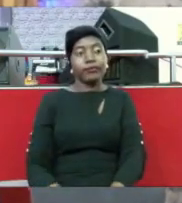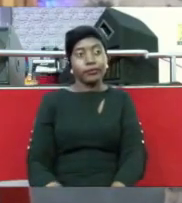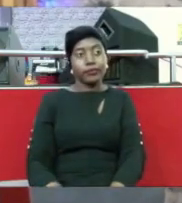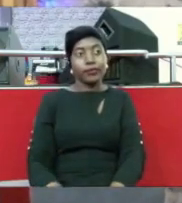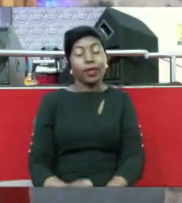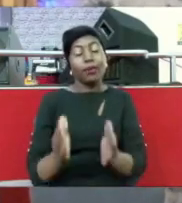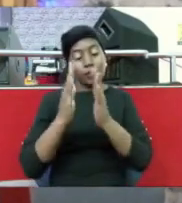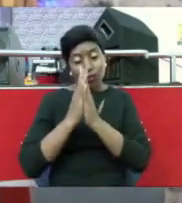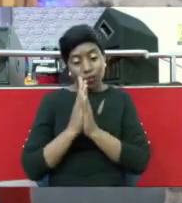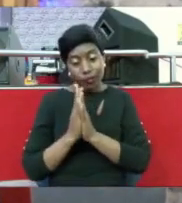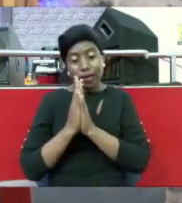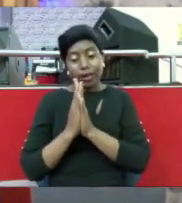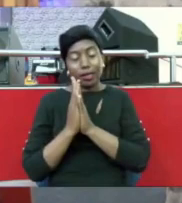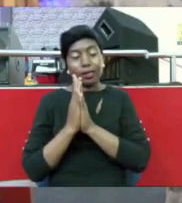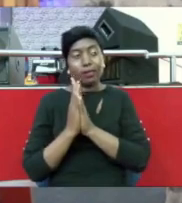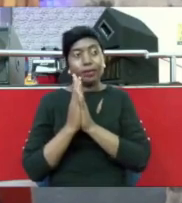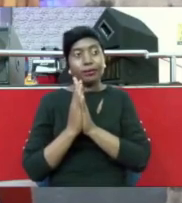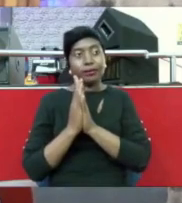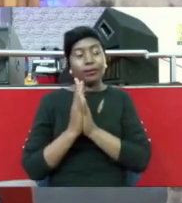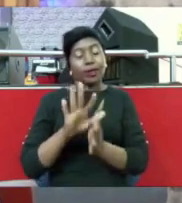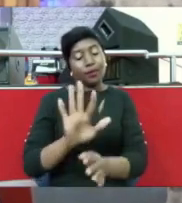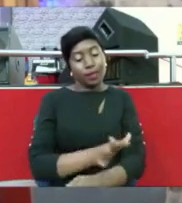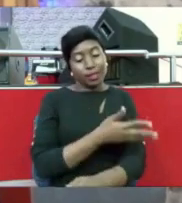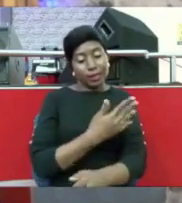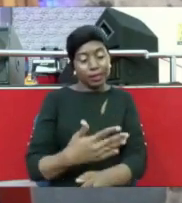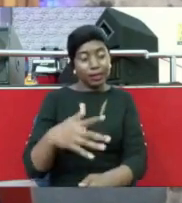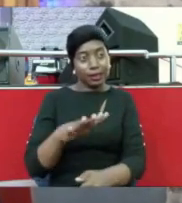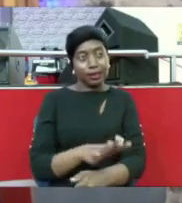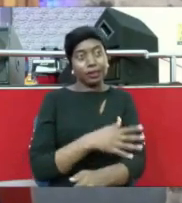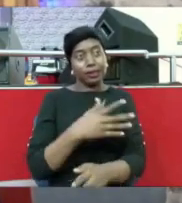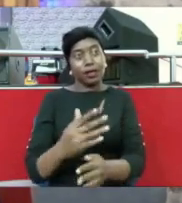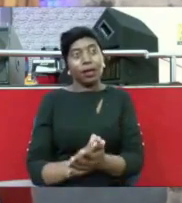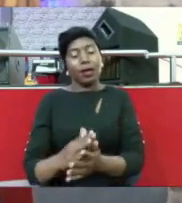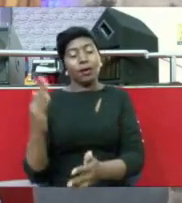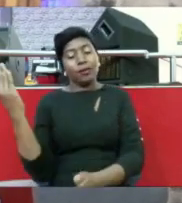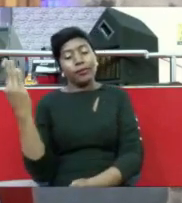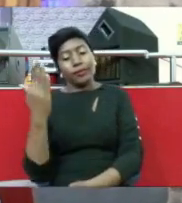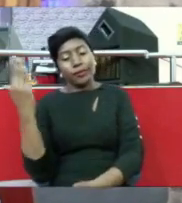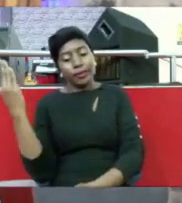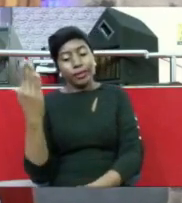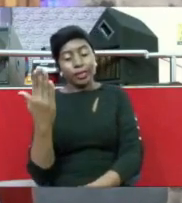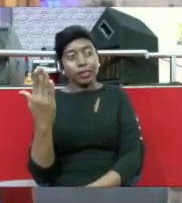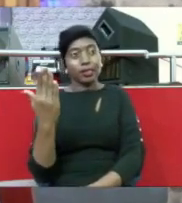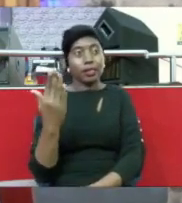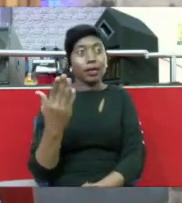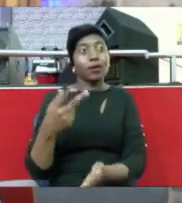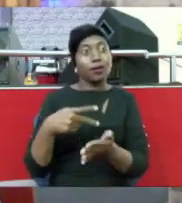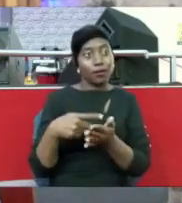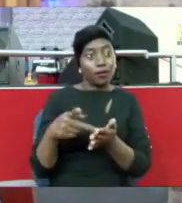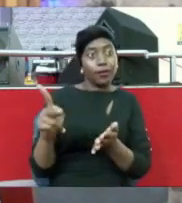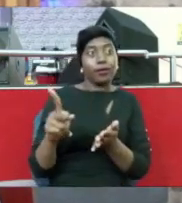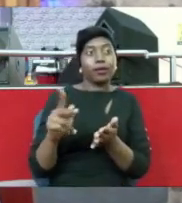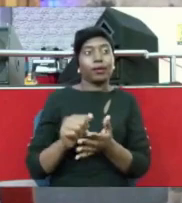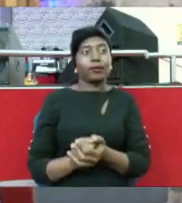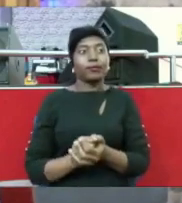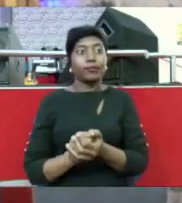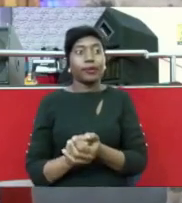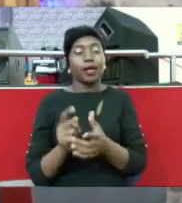Pray up. Omba. Sing up. Imba. Preach up. Ubiri. Pay up. Lipa. And